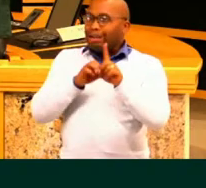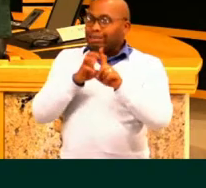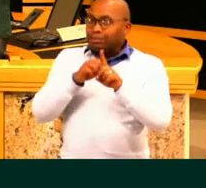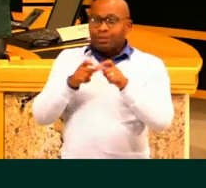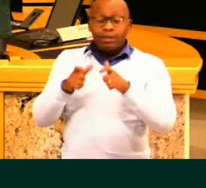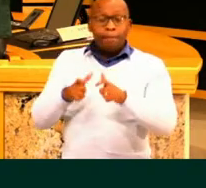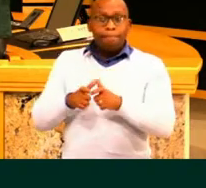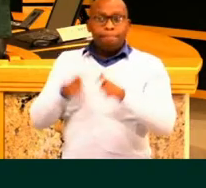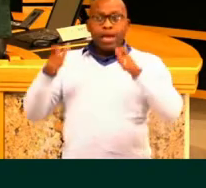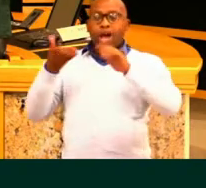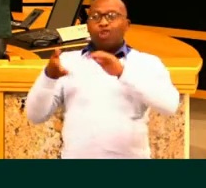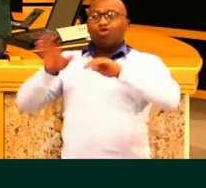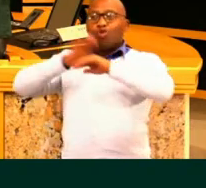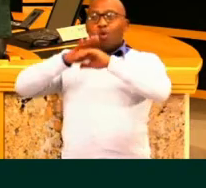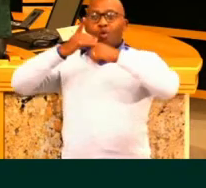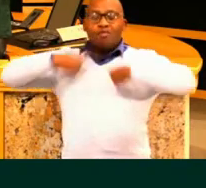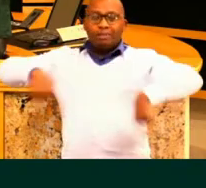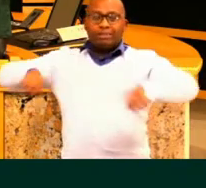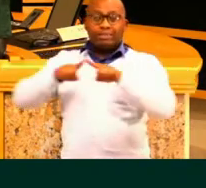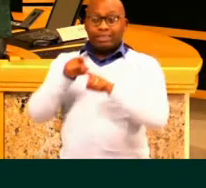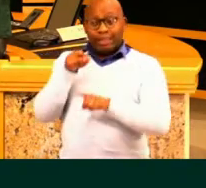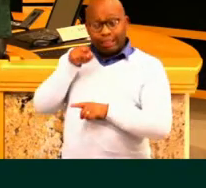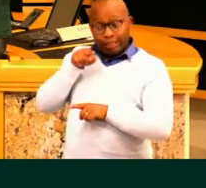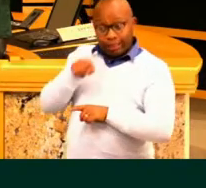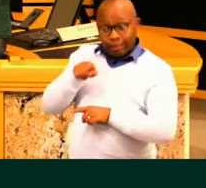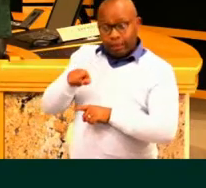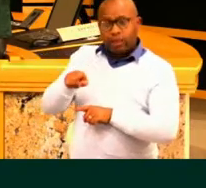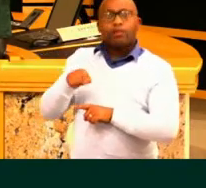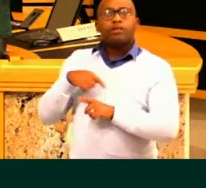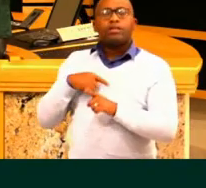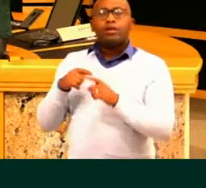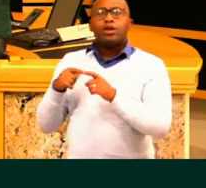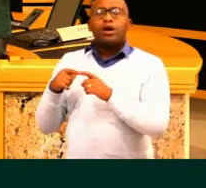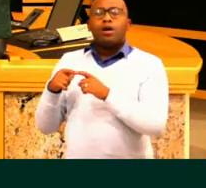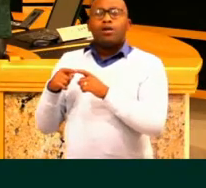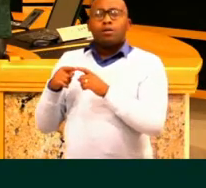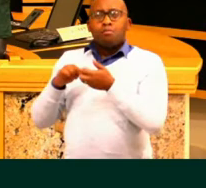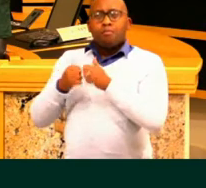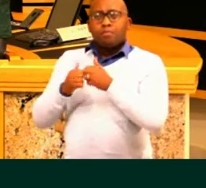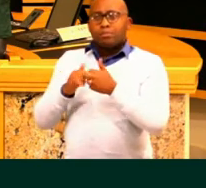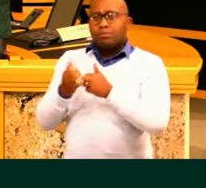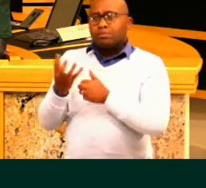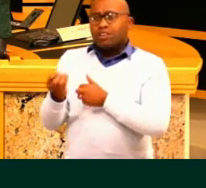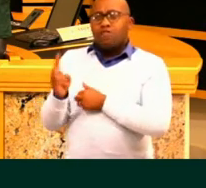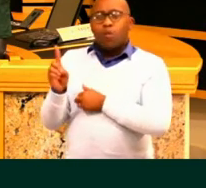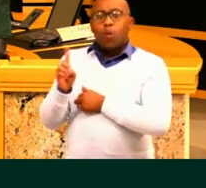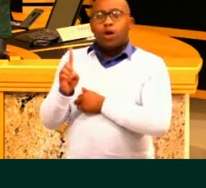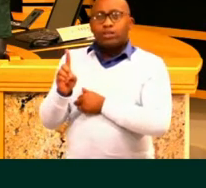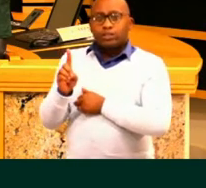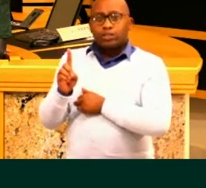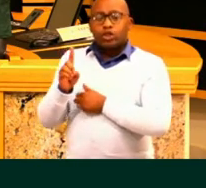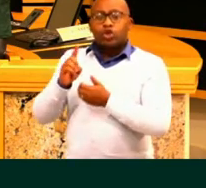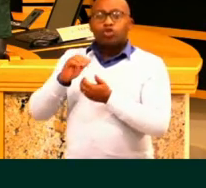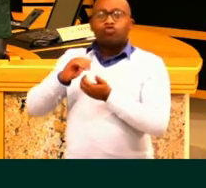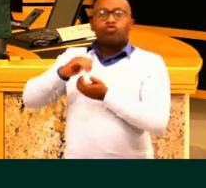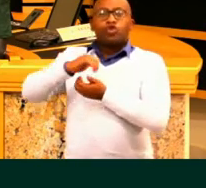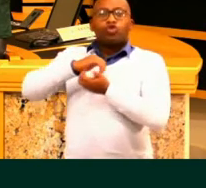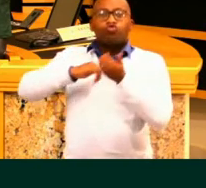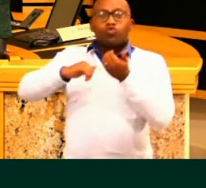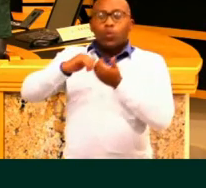that the crisis we have is a collapse of social infrastructure in